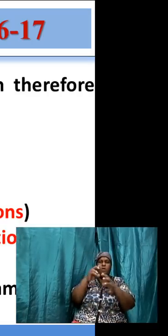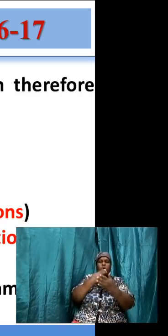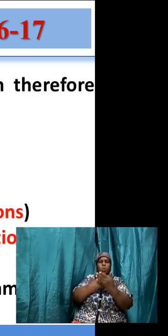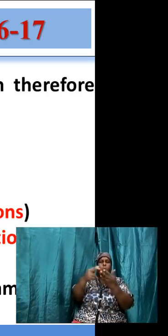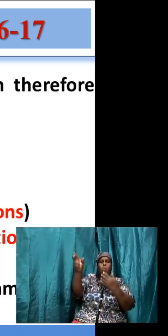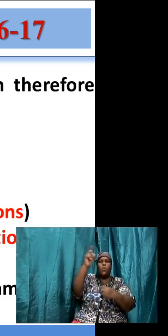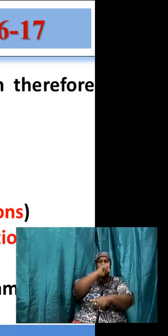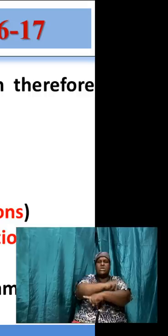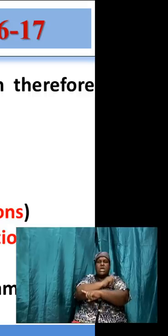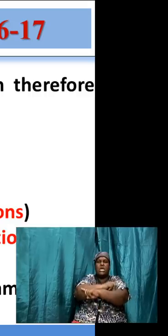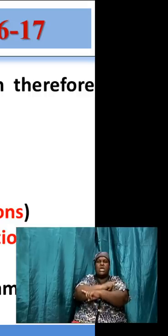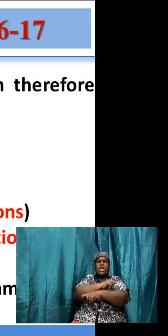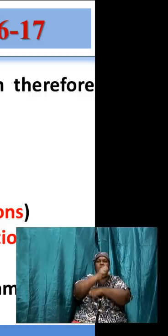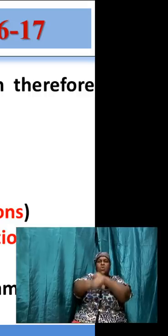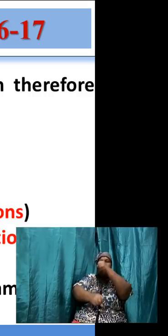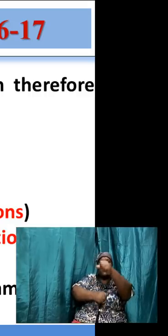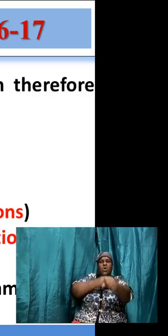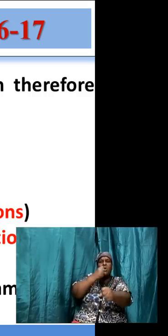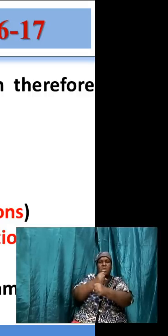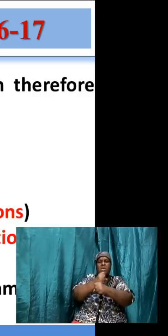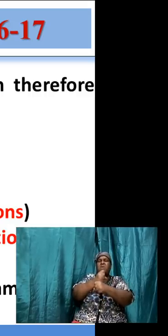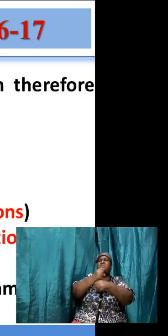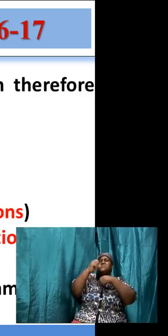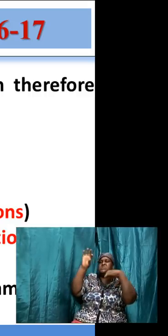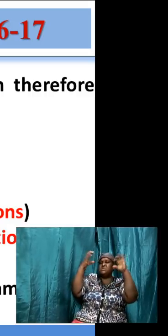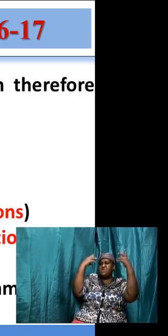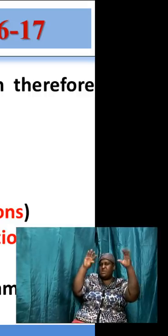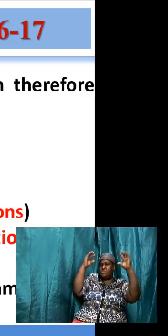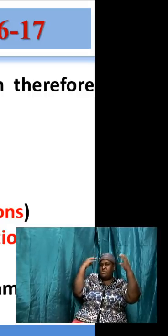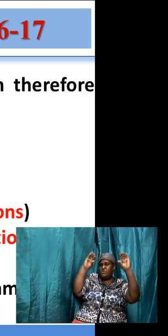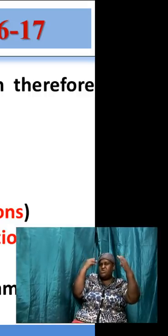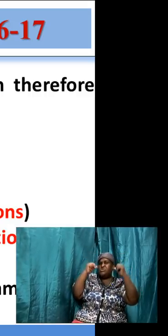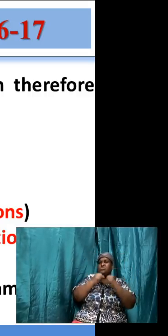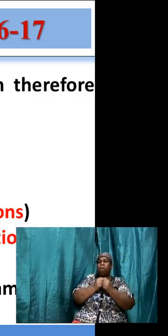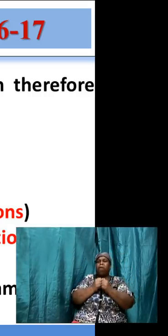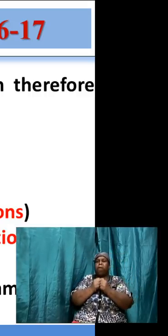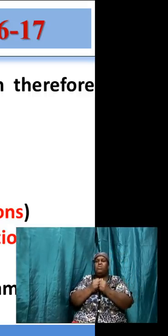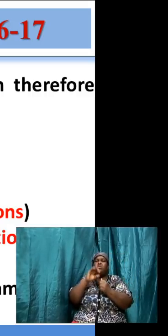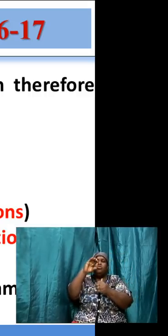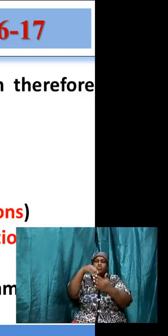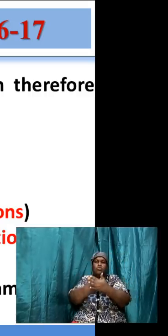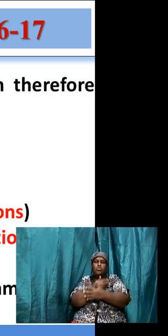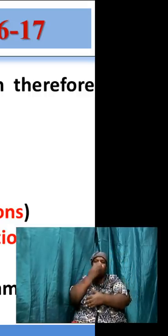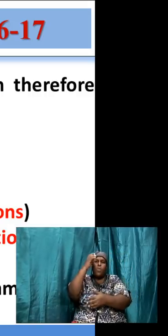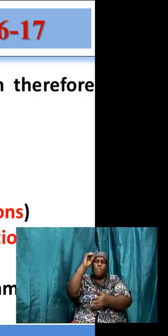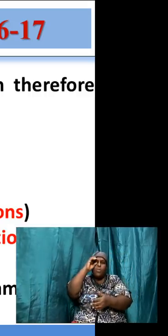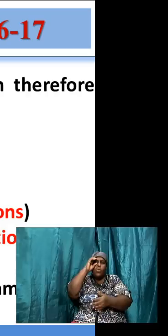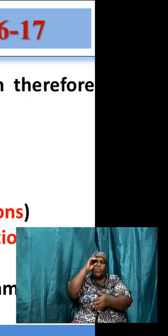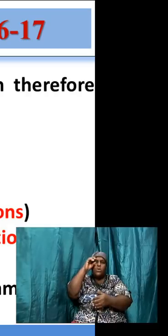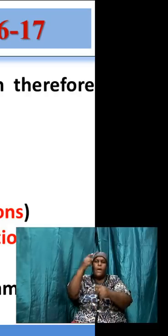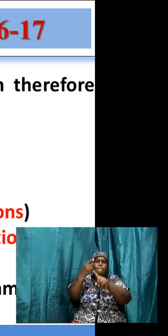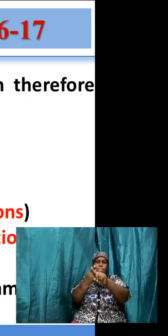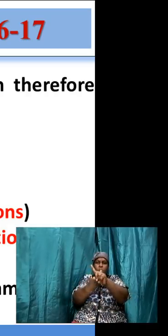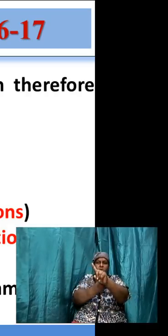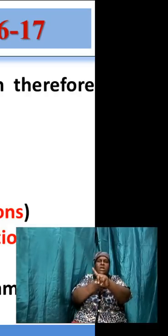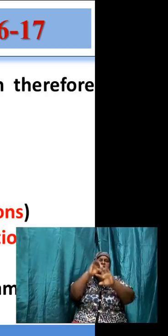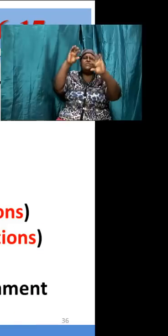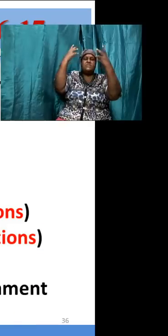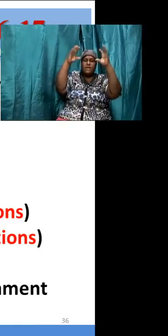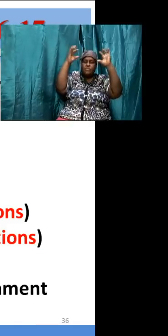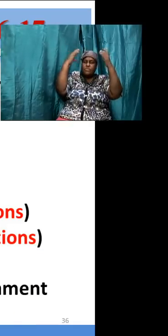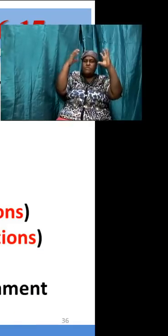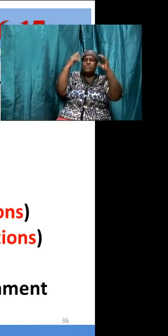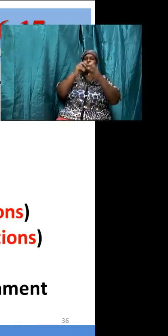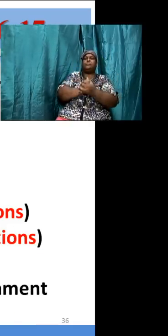holy day were yearly celebrations or of the new moon the new moon were monthly